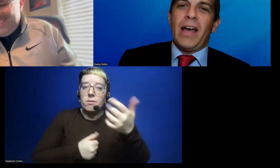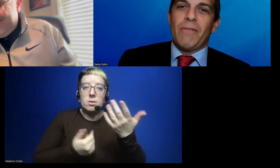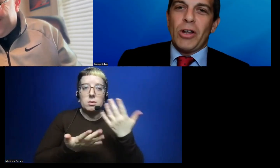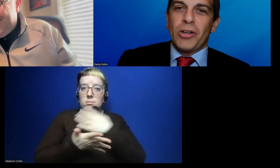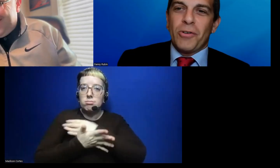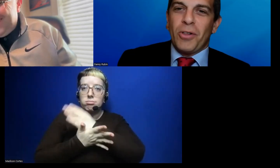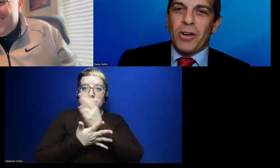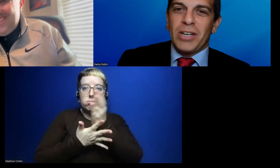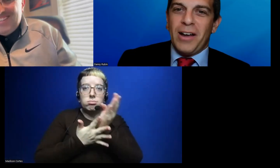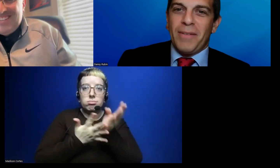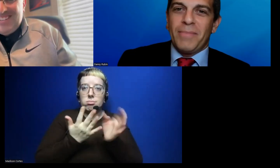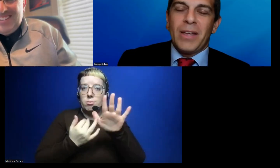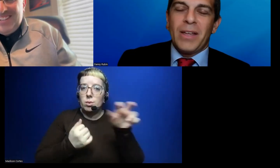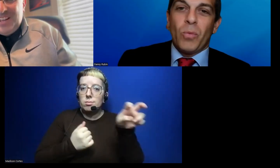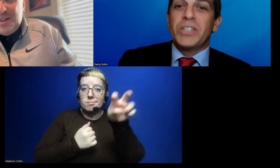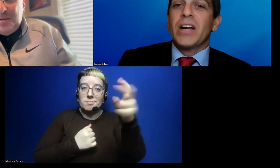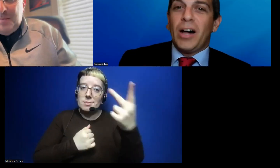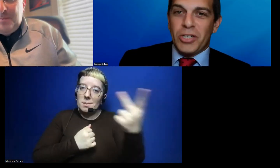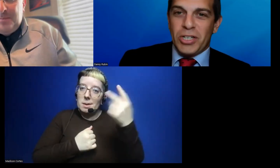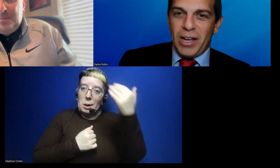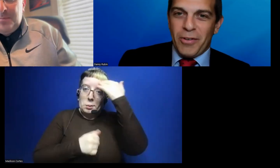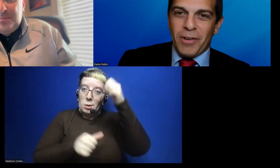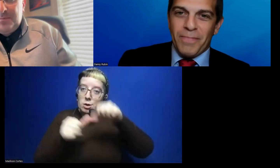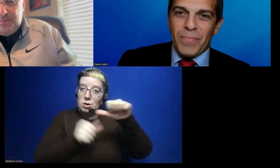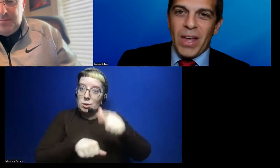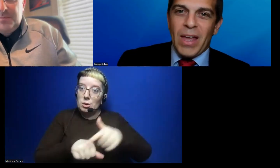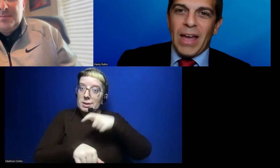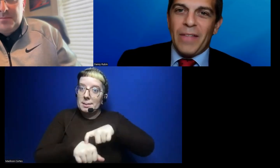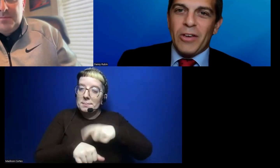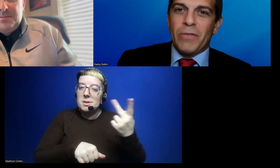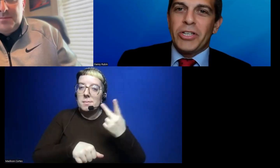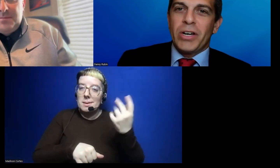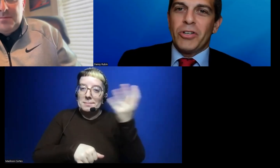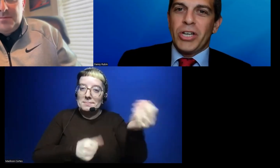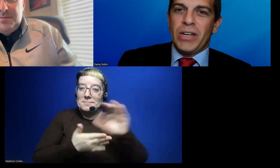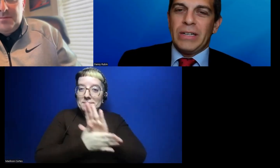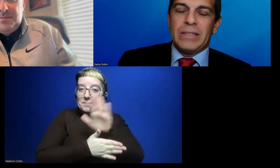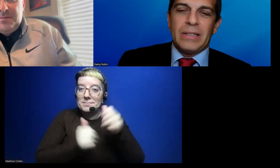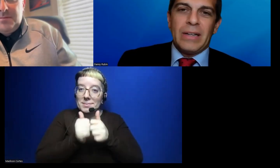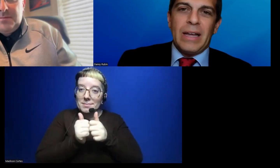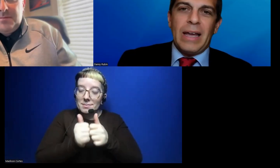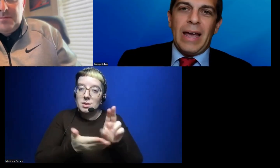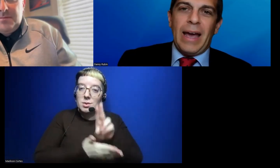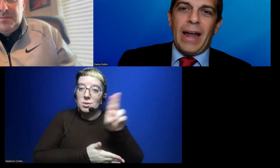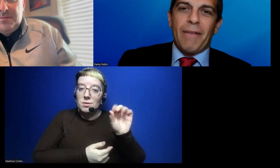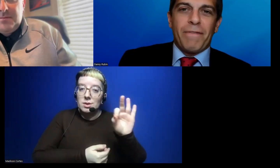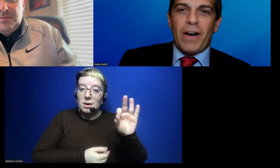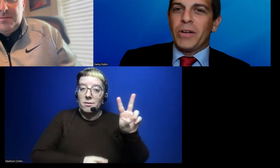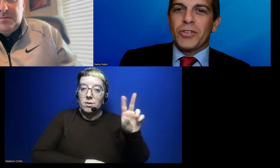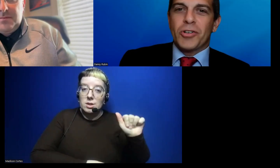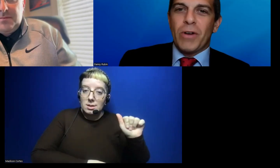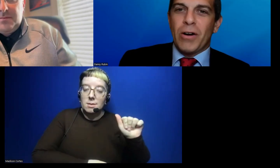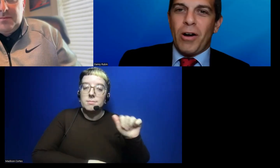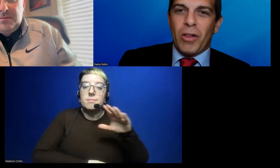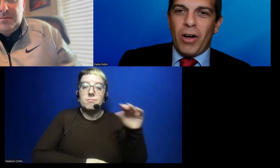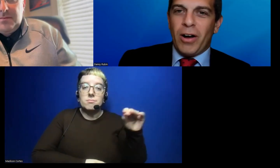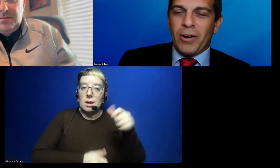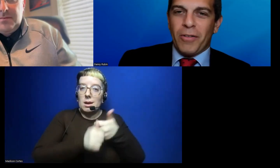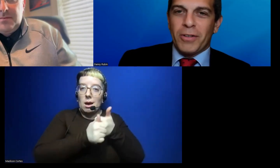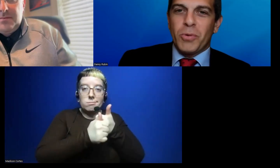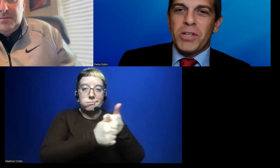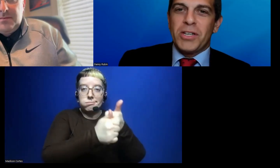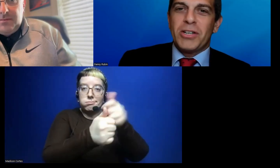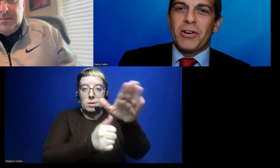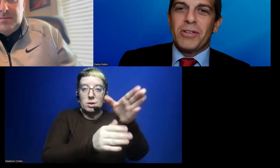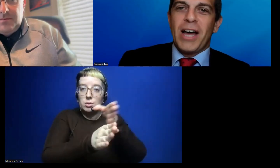which he and I have known each other a long time, went to college together at the University of Virginia. And I've followed his career all